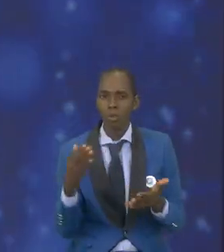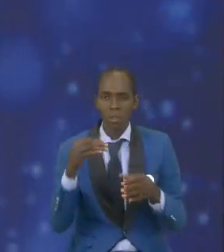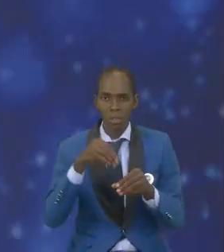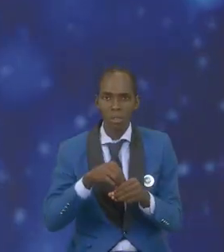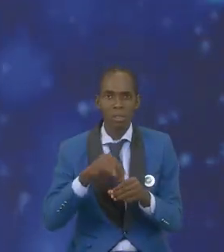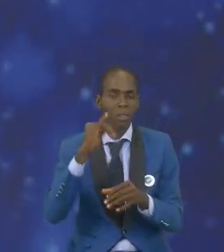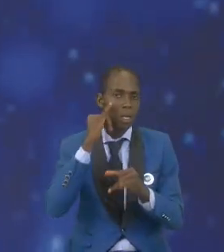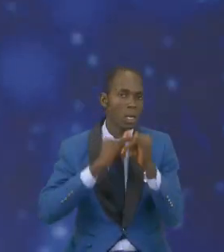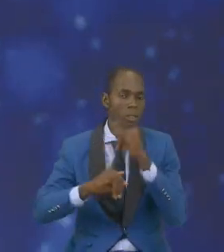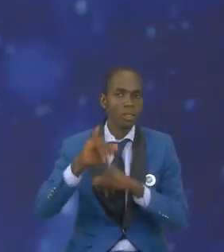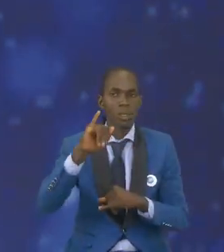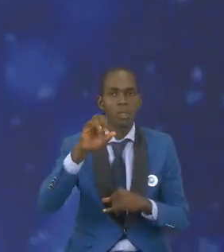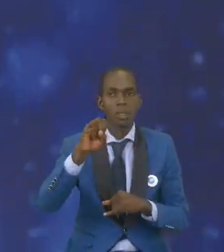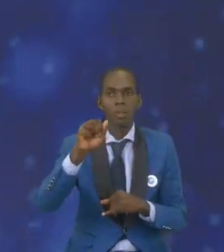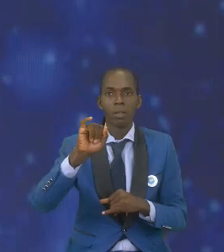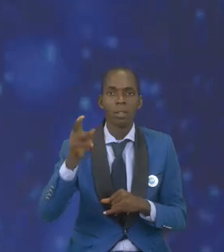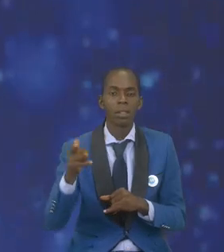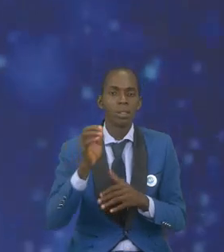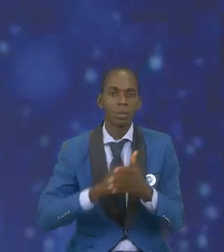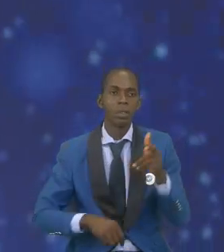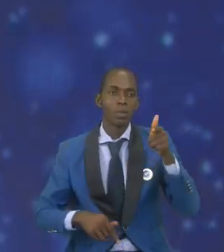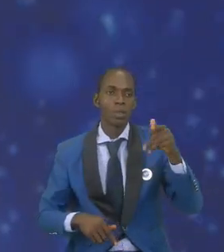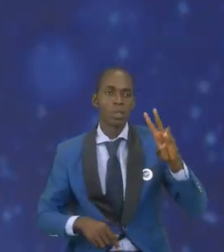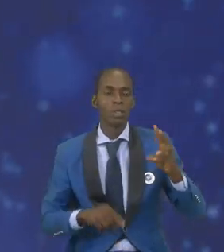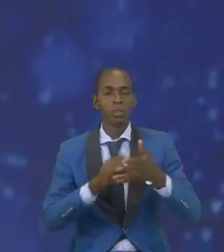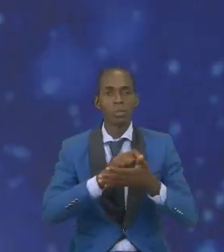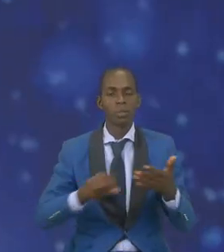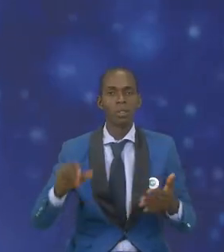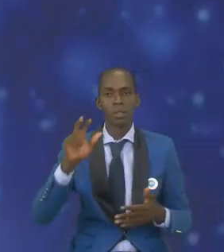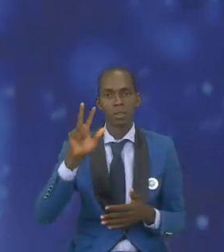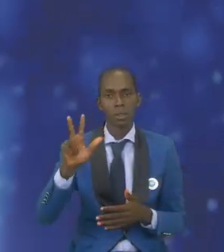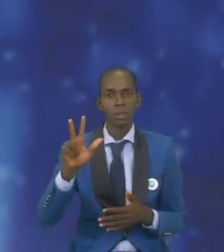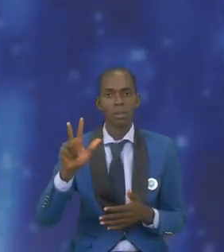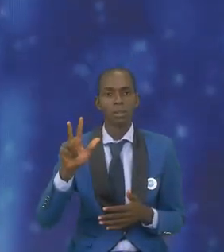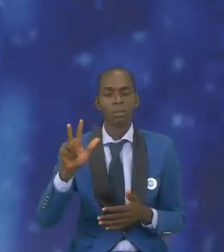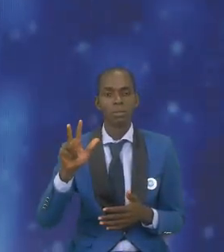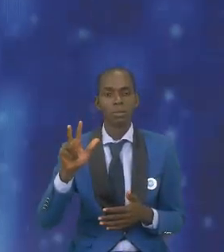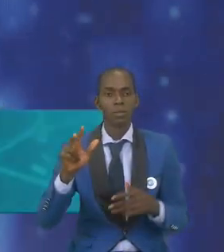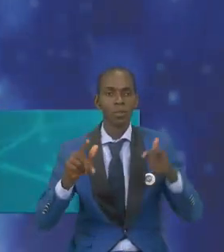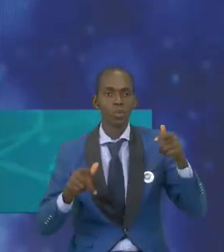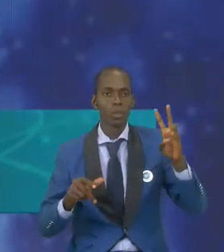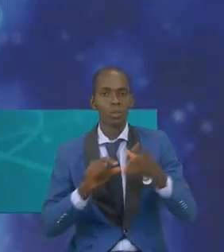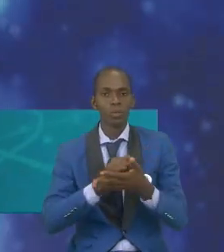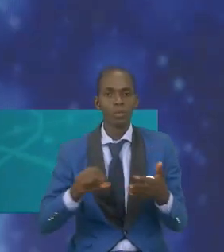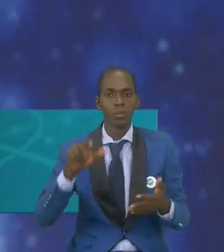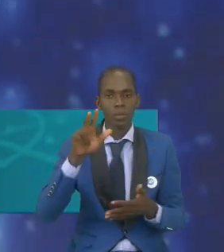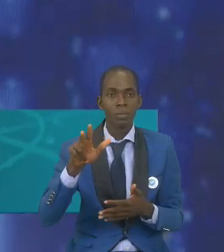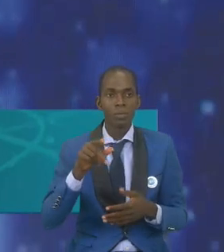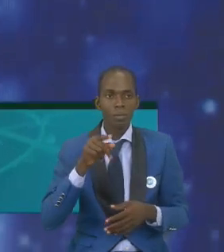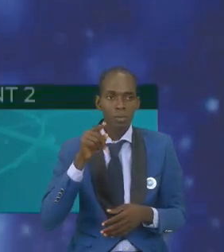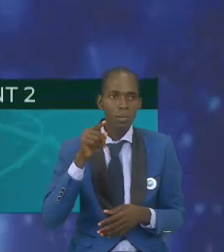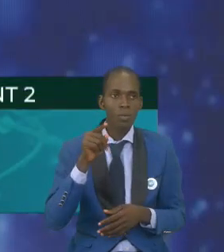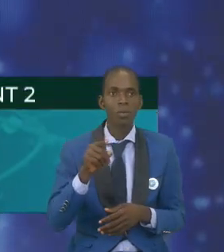chapter 26. And I'm reading from verse 3. Isaiah chapter 26 verse 3. Thou shalt keep